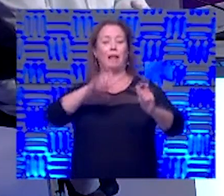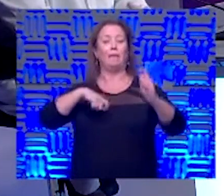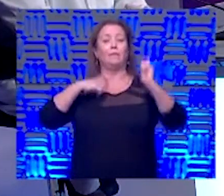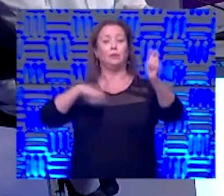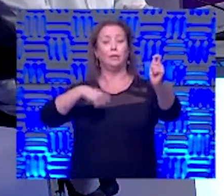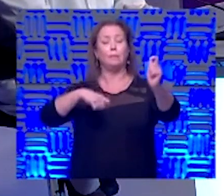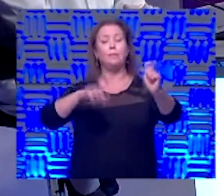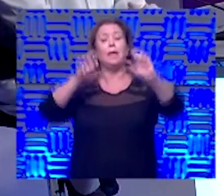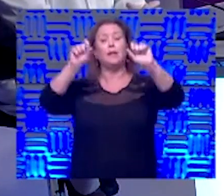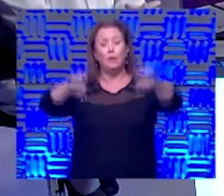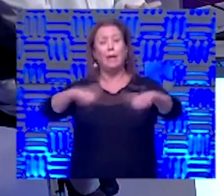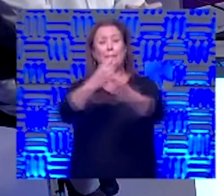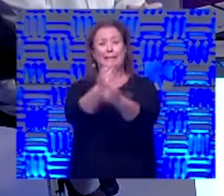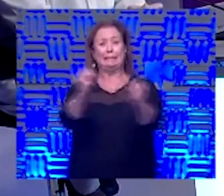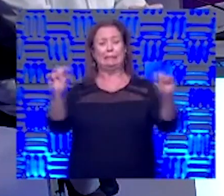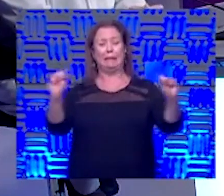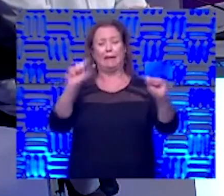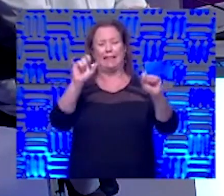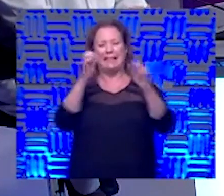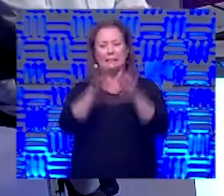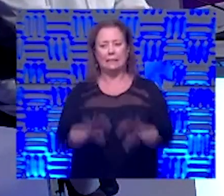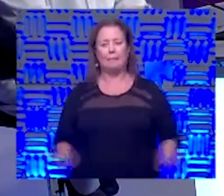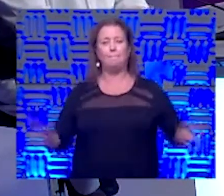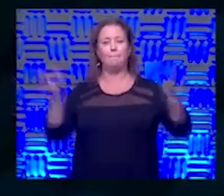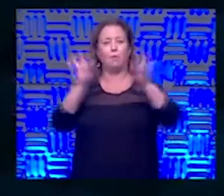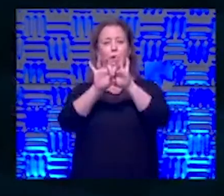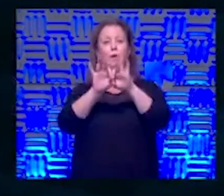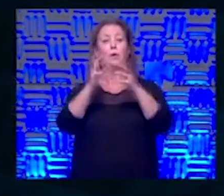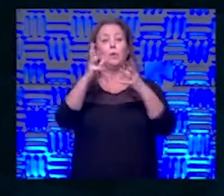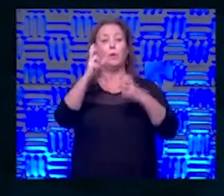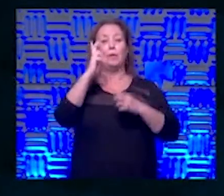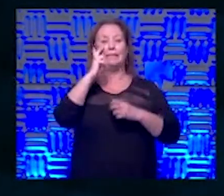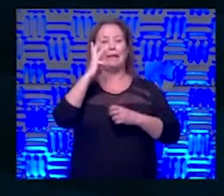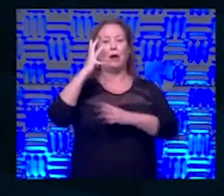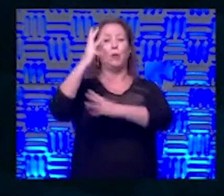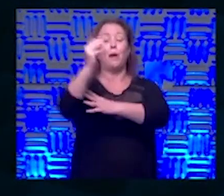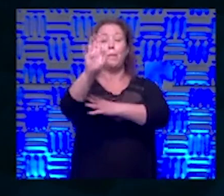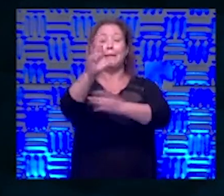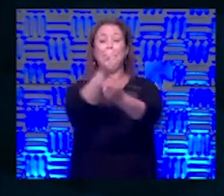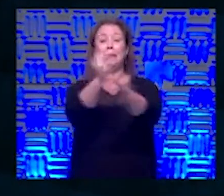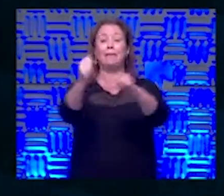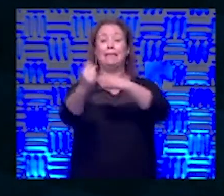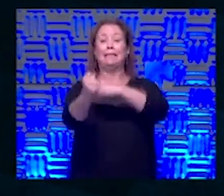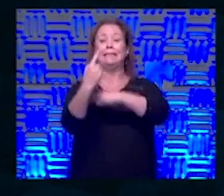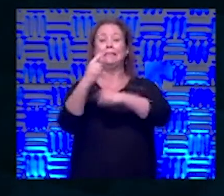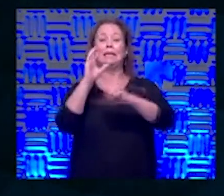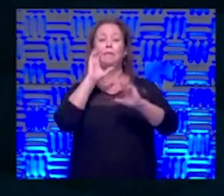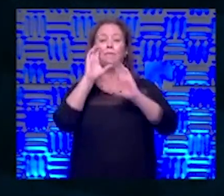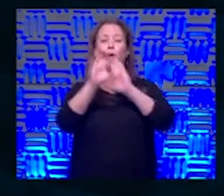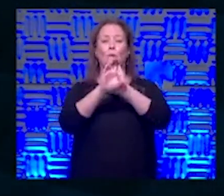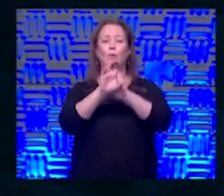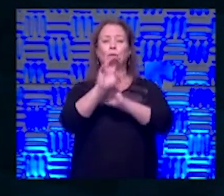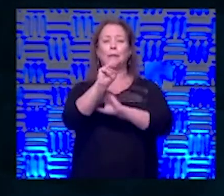safely, and being safe is incredibly important. We want to see how you're out there staying safe. So send your photos to